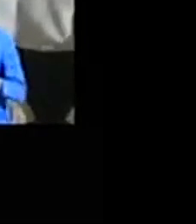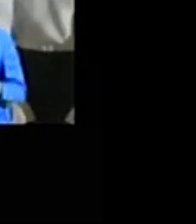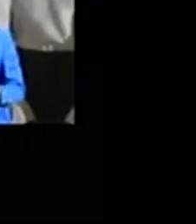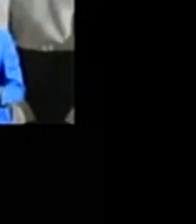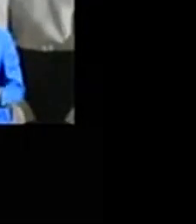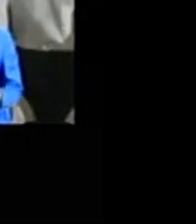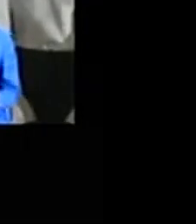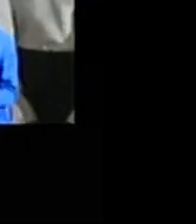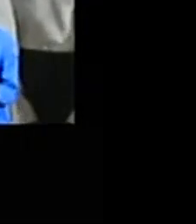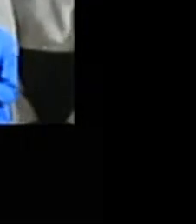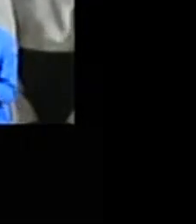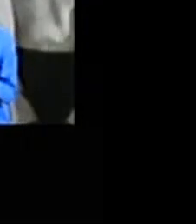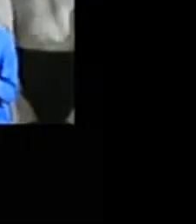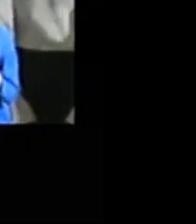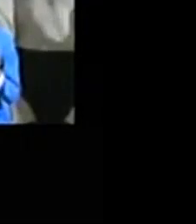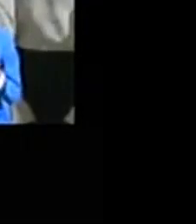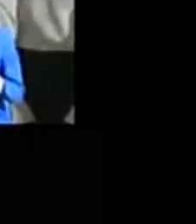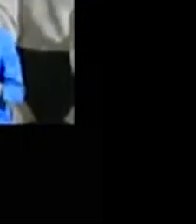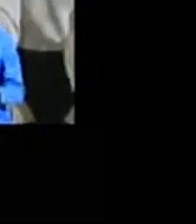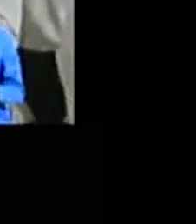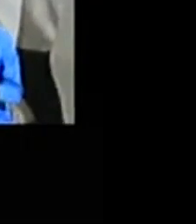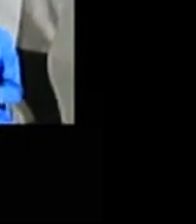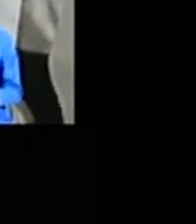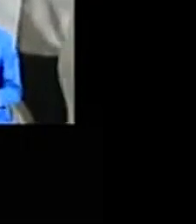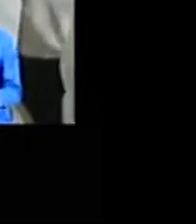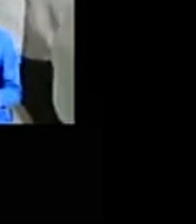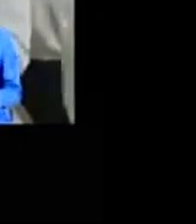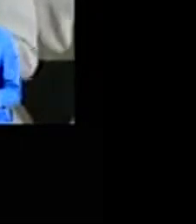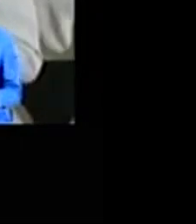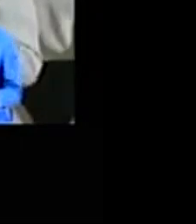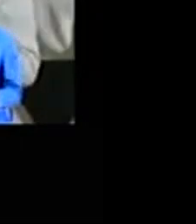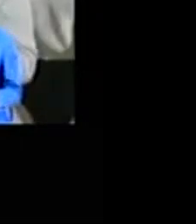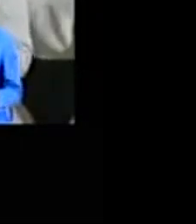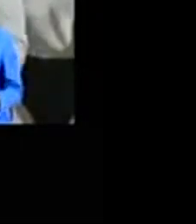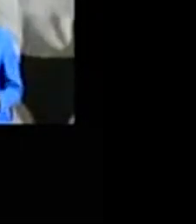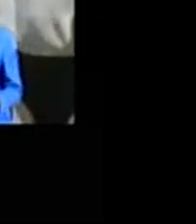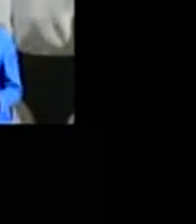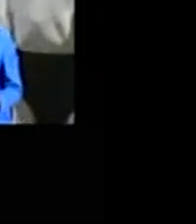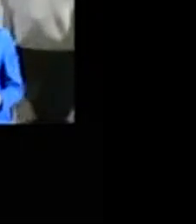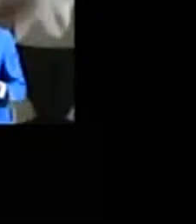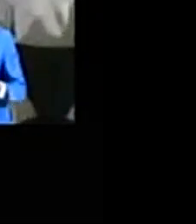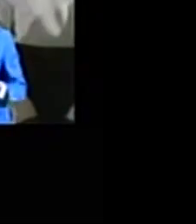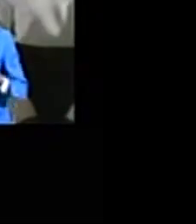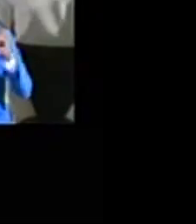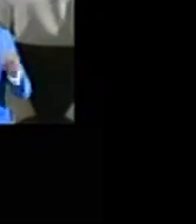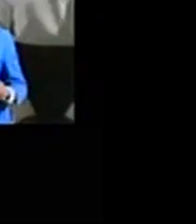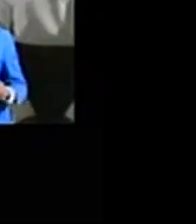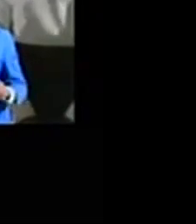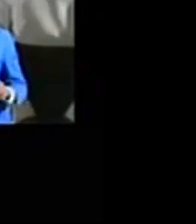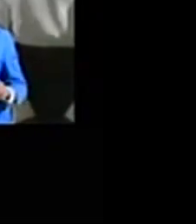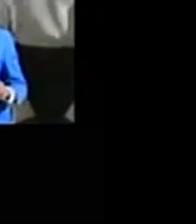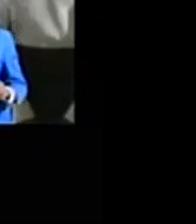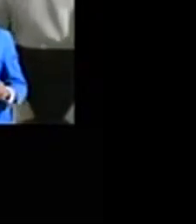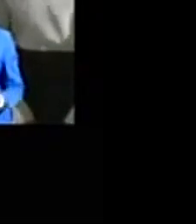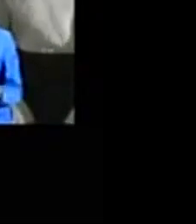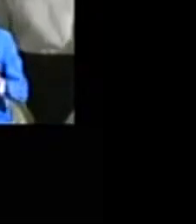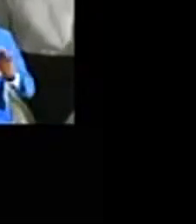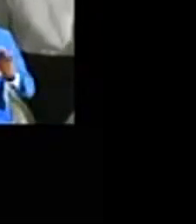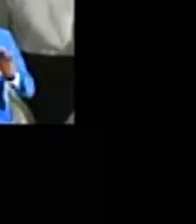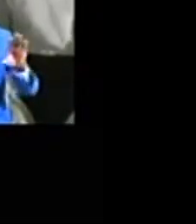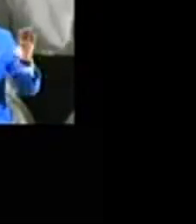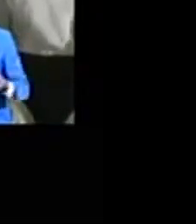the enemy flees when Jesus comes on the scene.